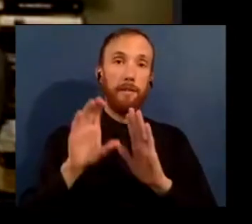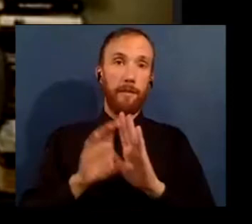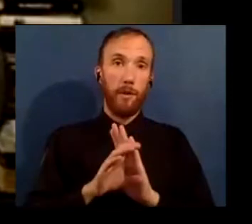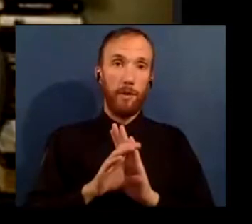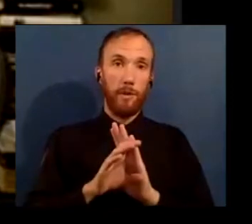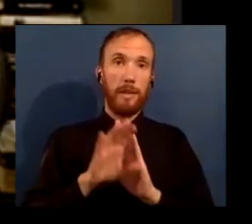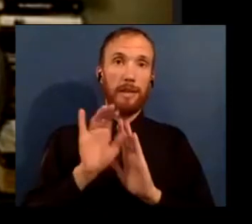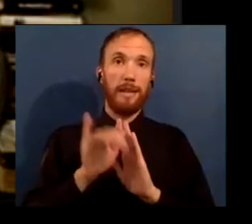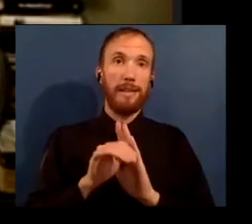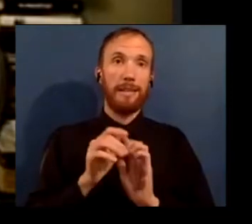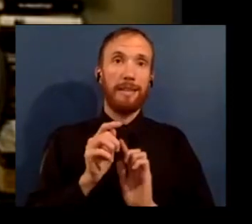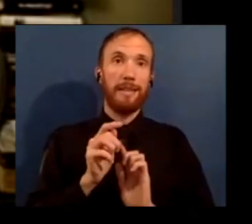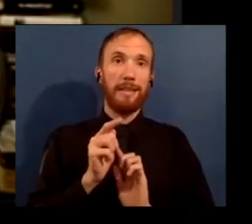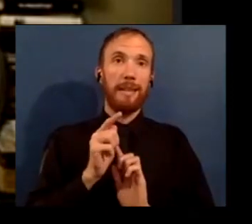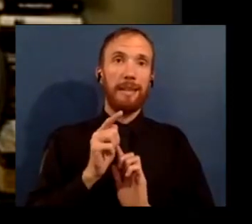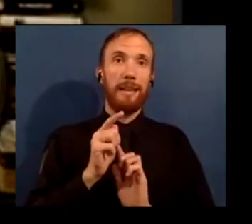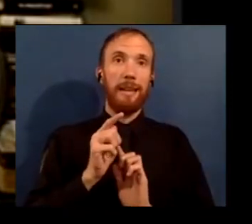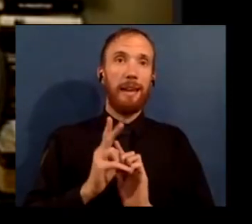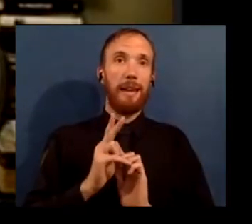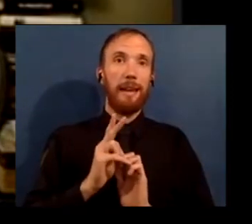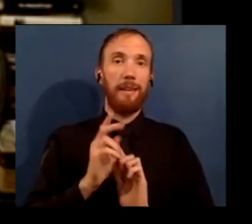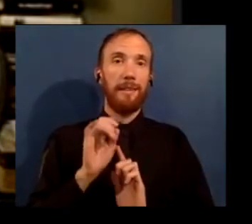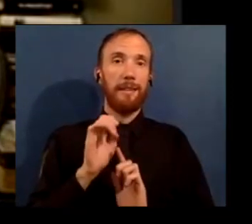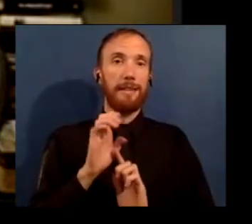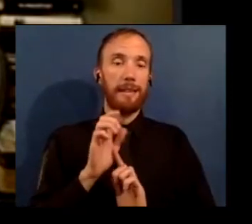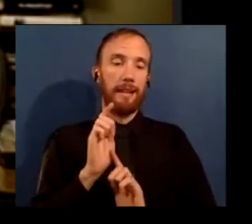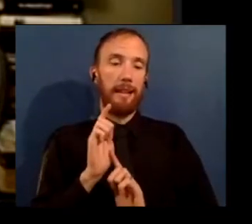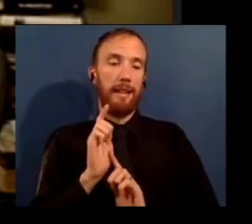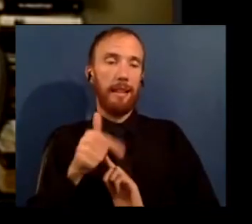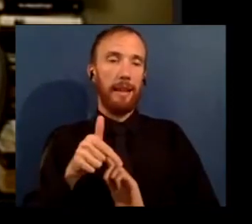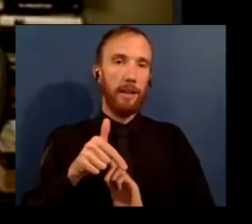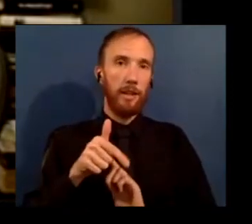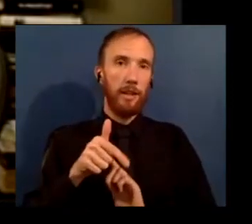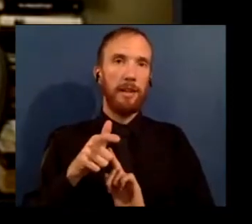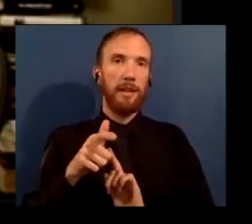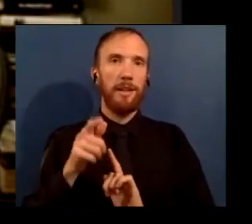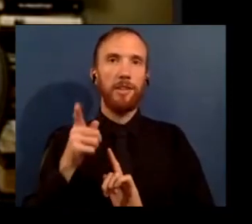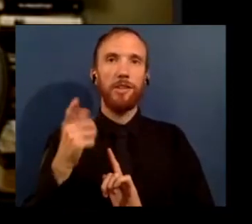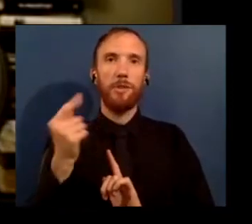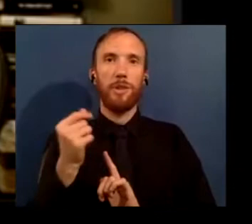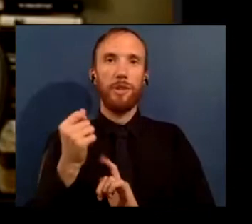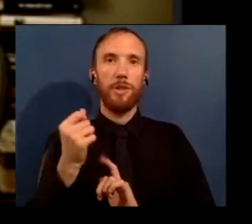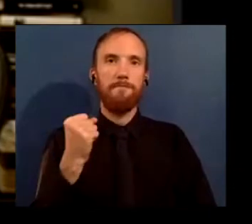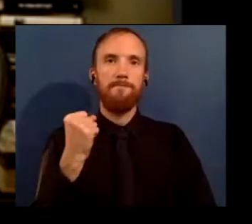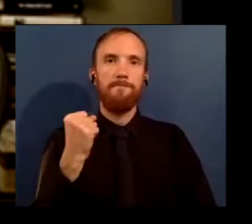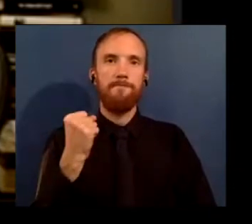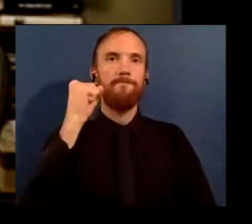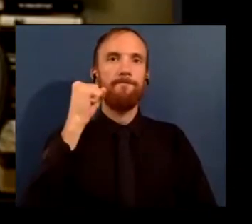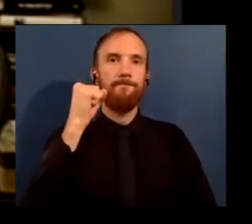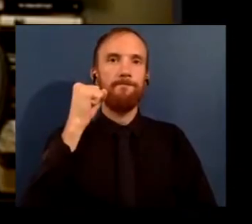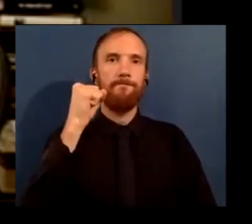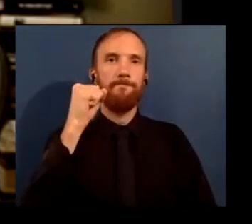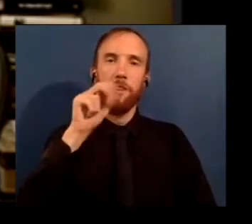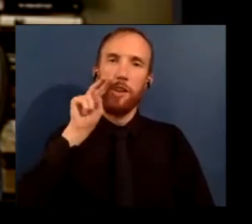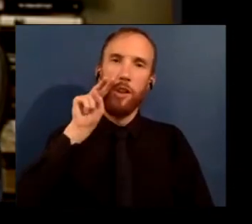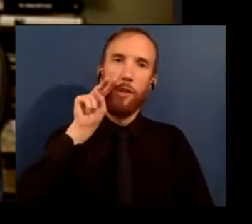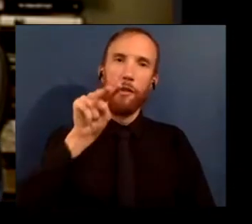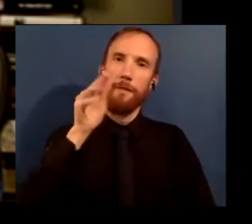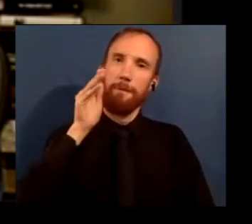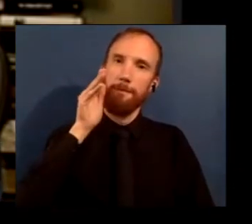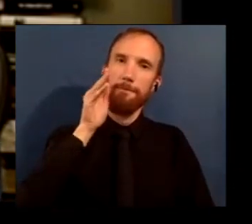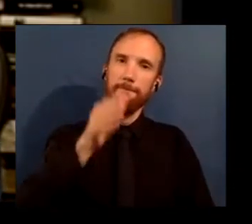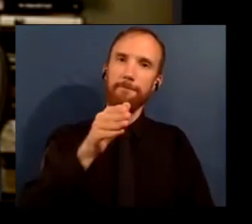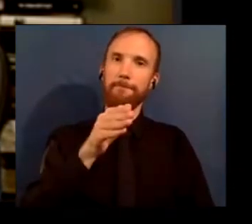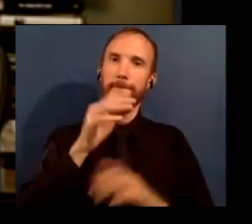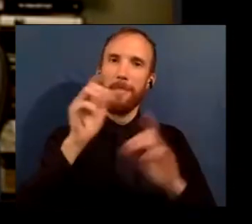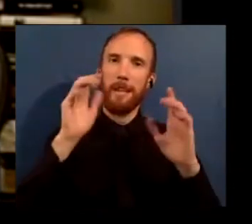second later, she puts her fist up and she looks a little defiantly at the camera. And I thought, there it is. You